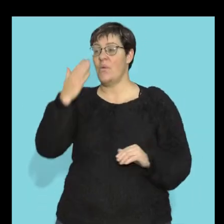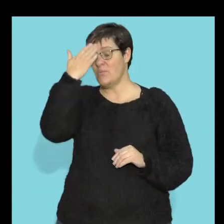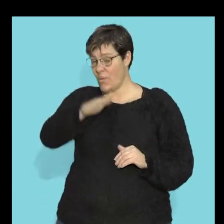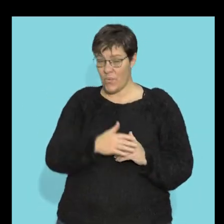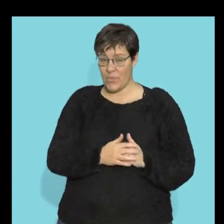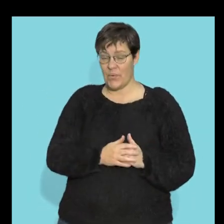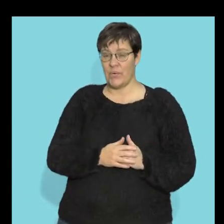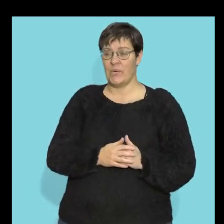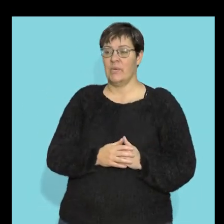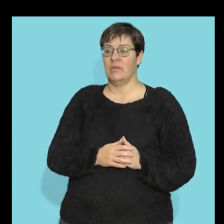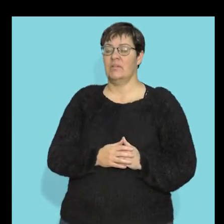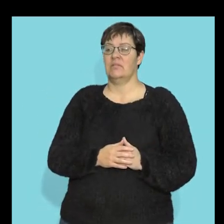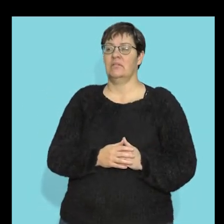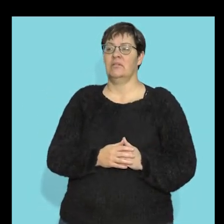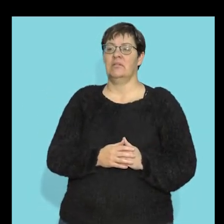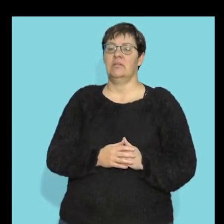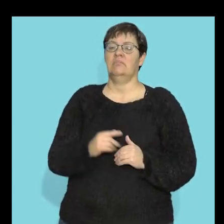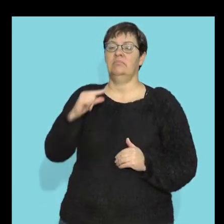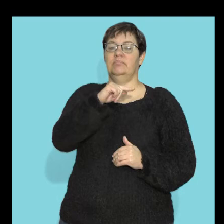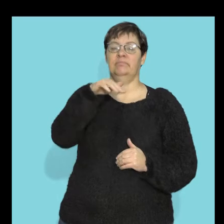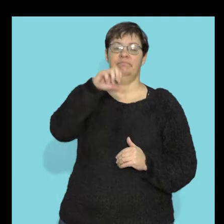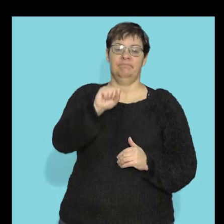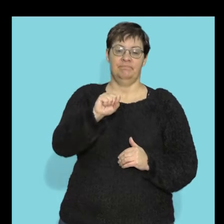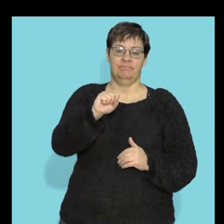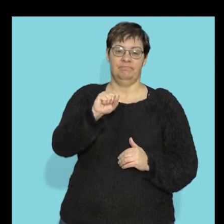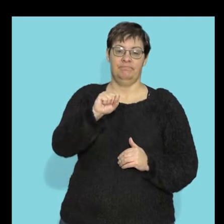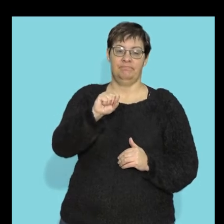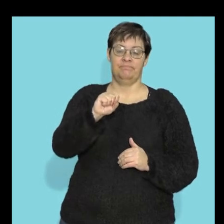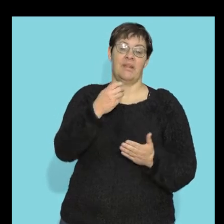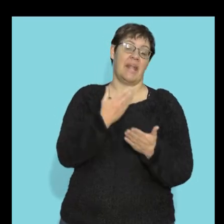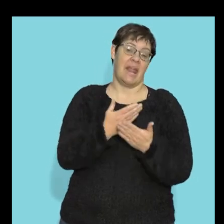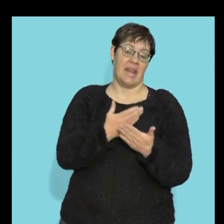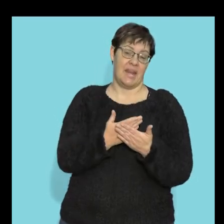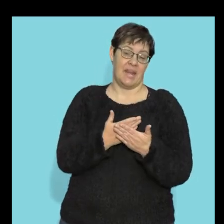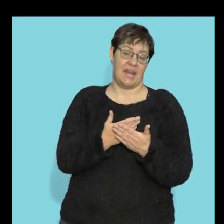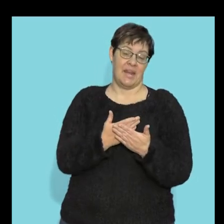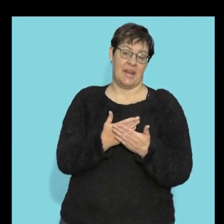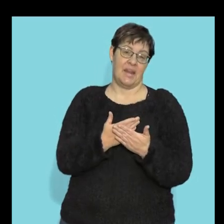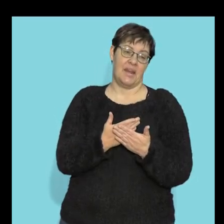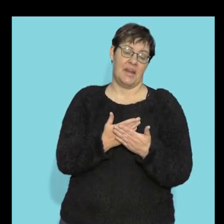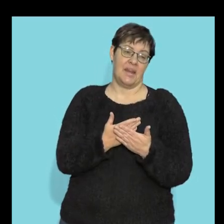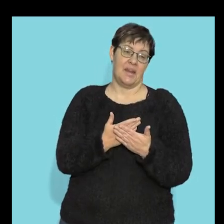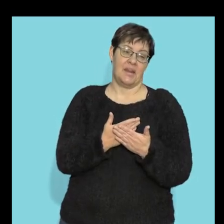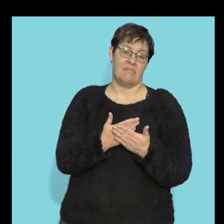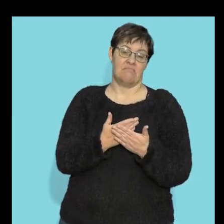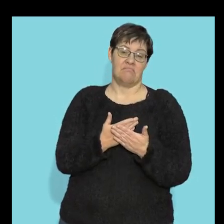large surface area? All right, gases can dissolve